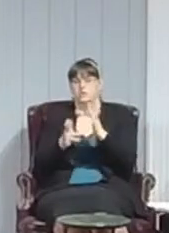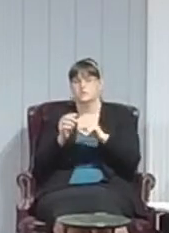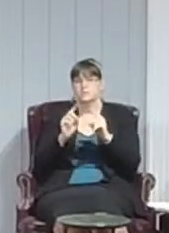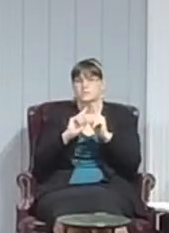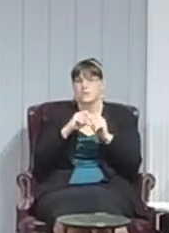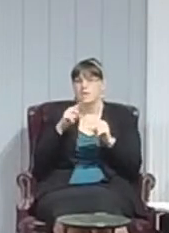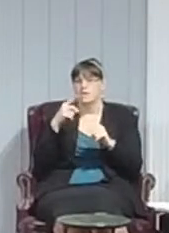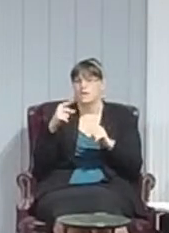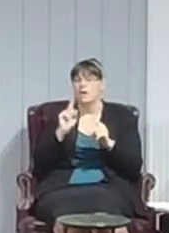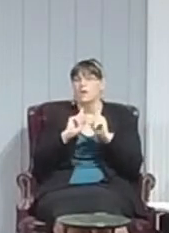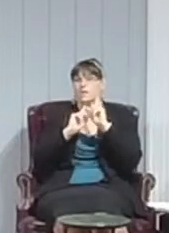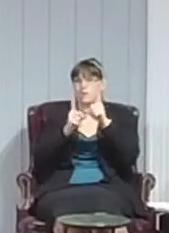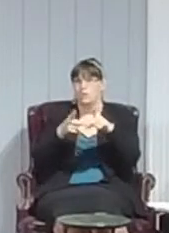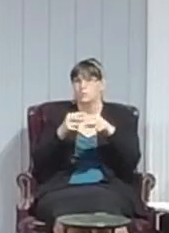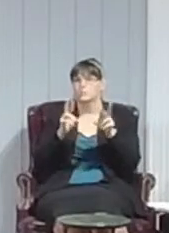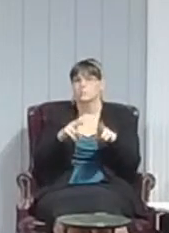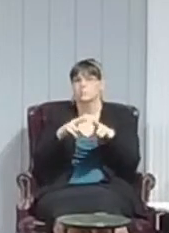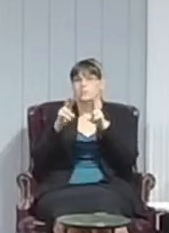Now,